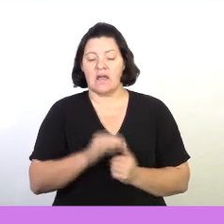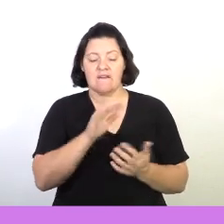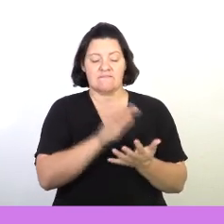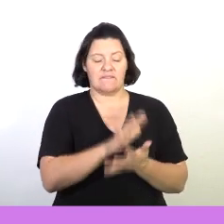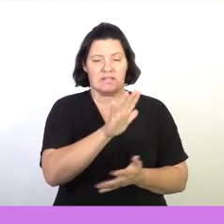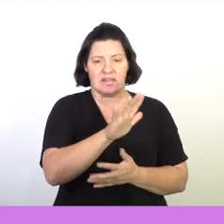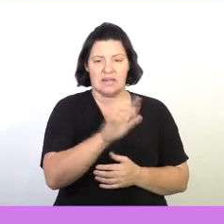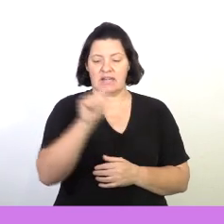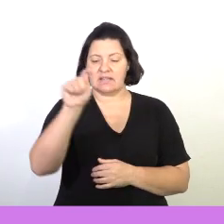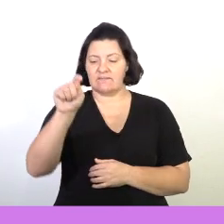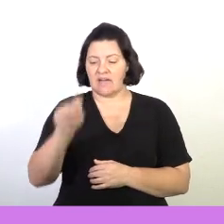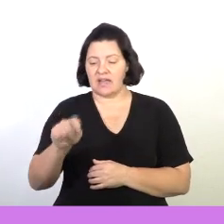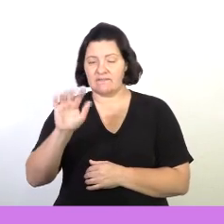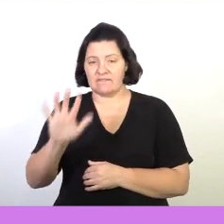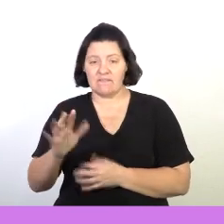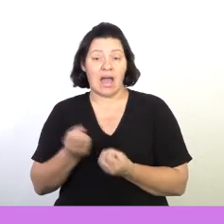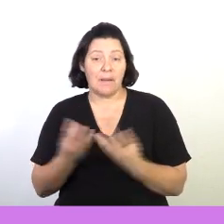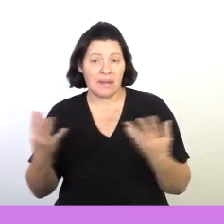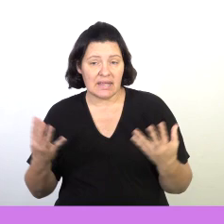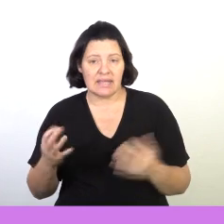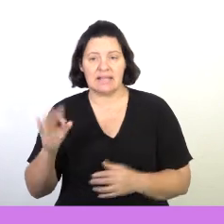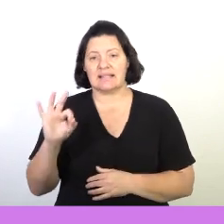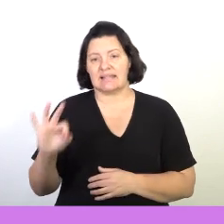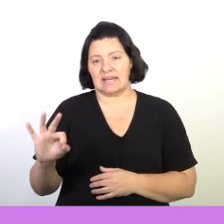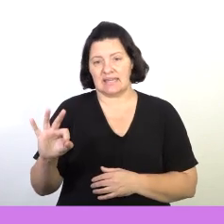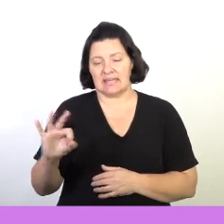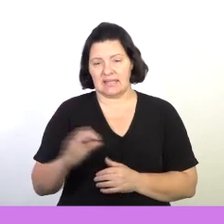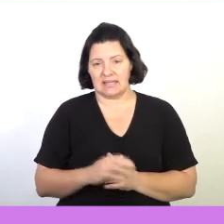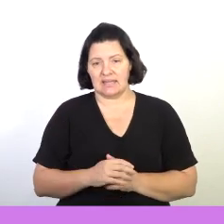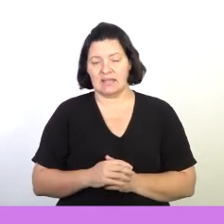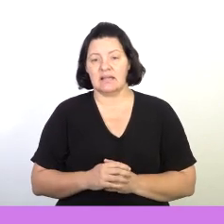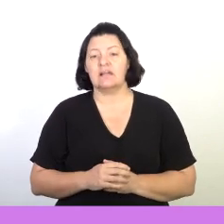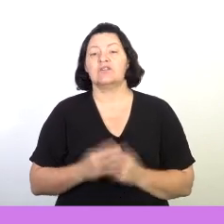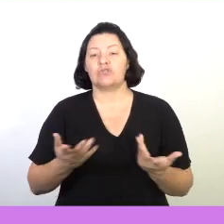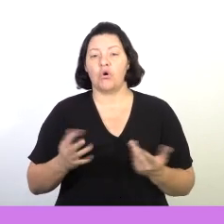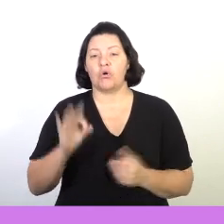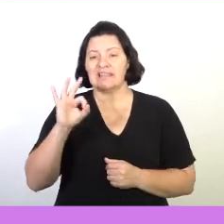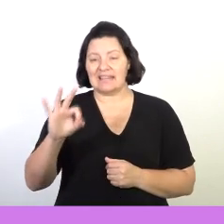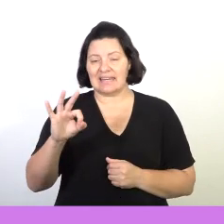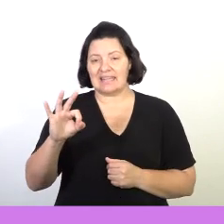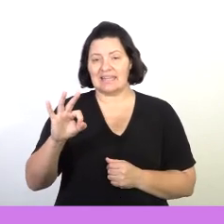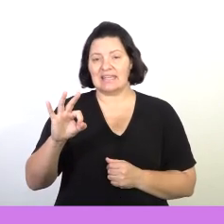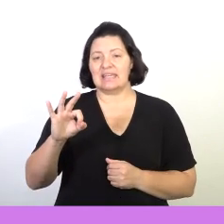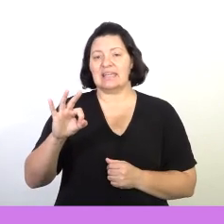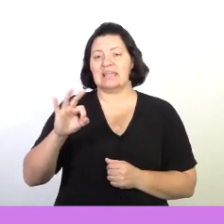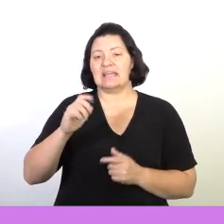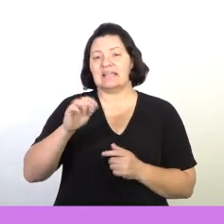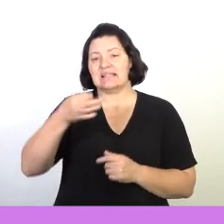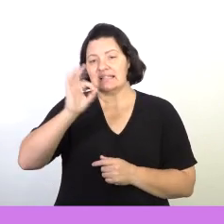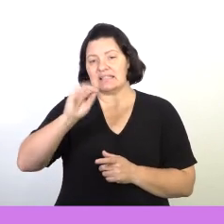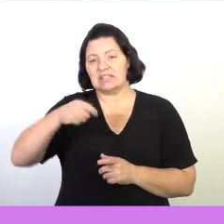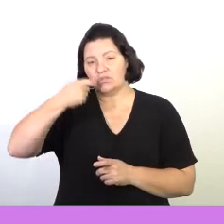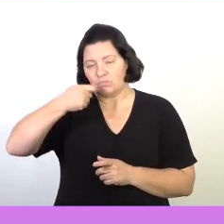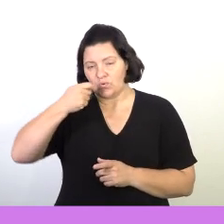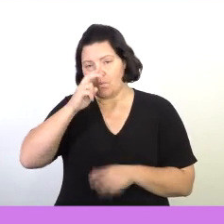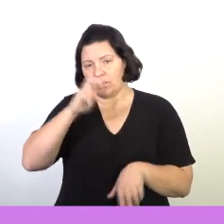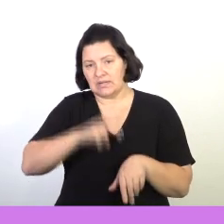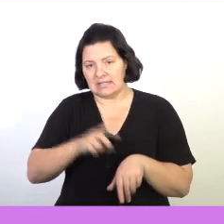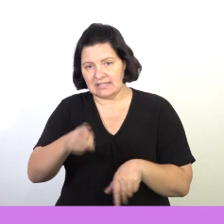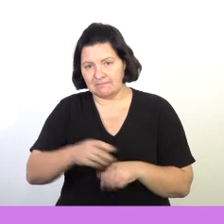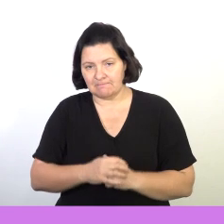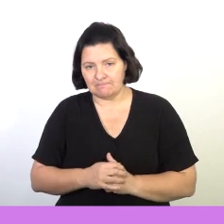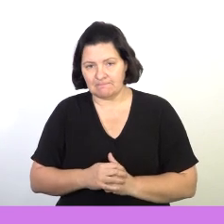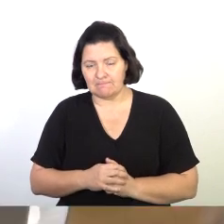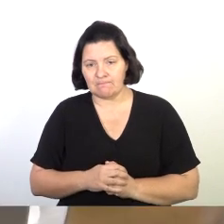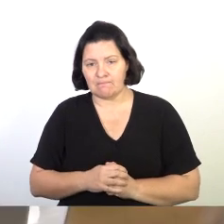say 15 divided by 5, it gives us 3. In other words, 3 teaspoons will be needed for this